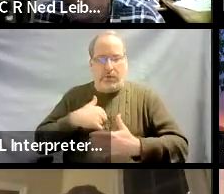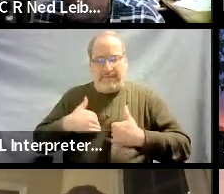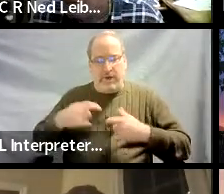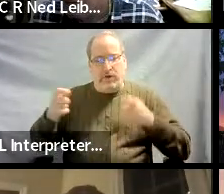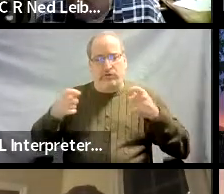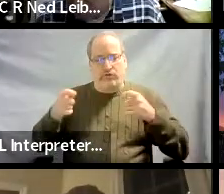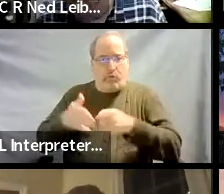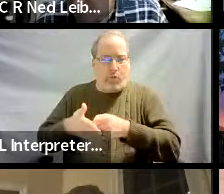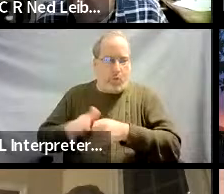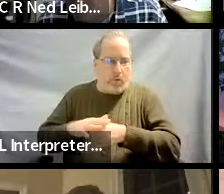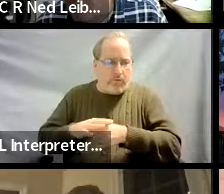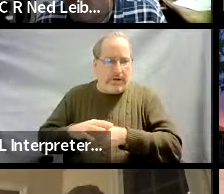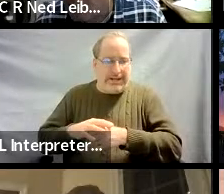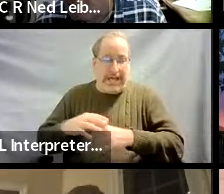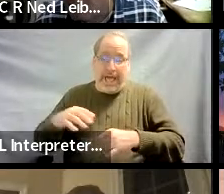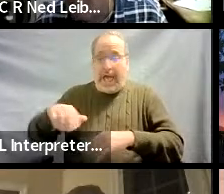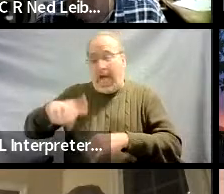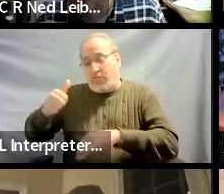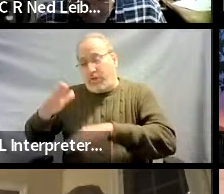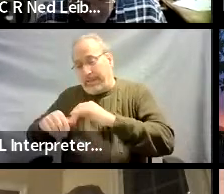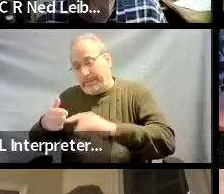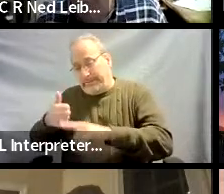over outside of the wildfires